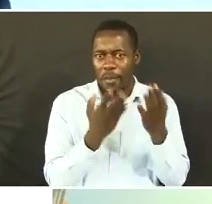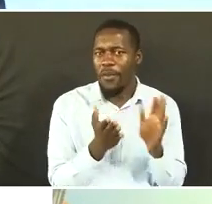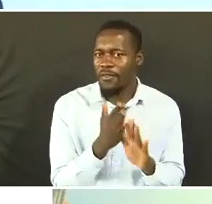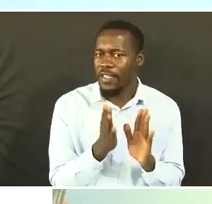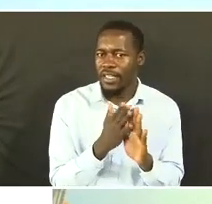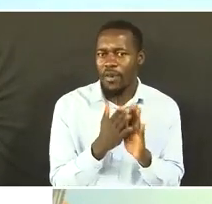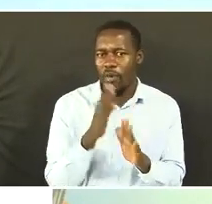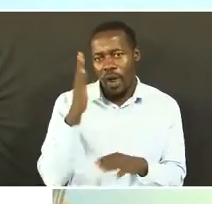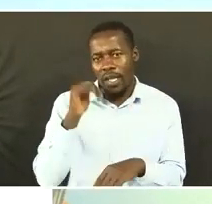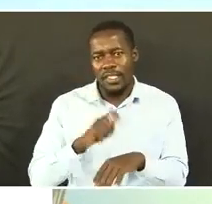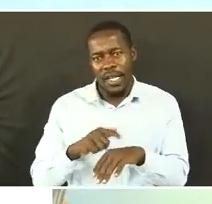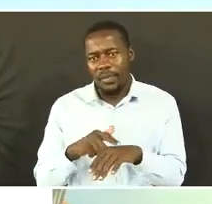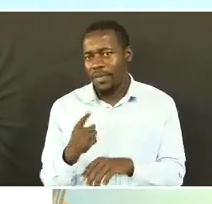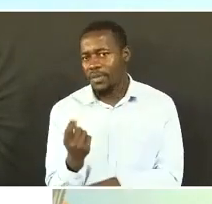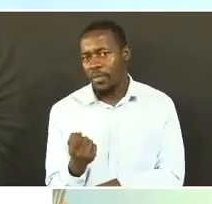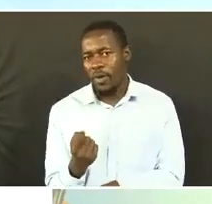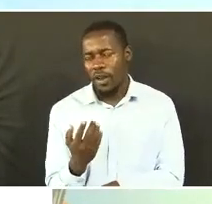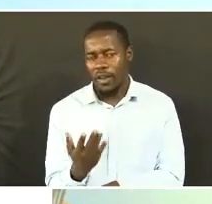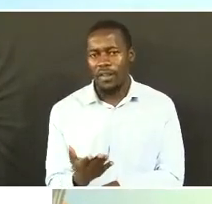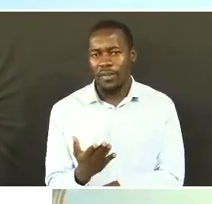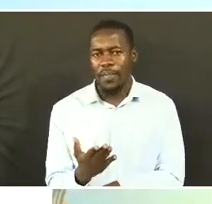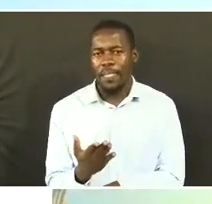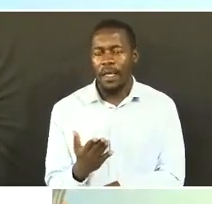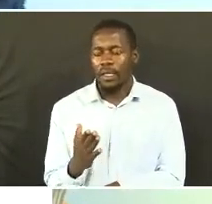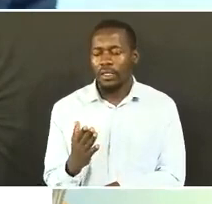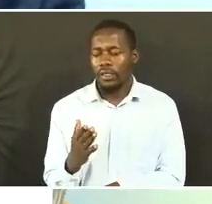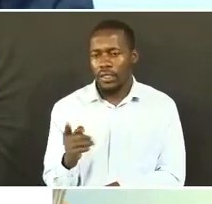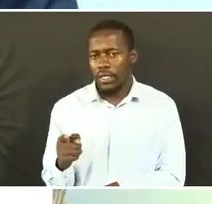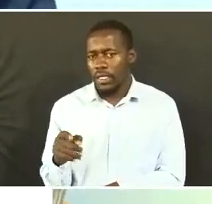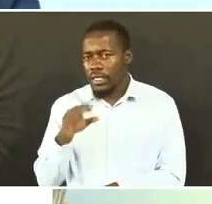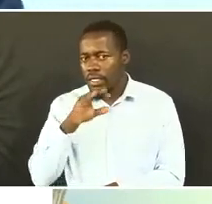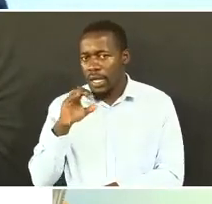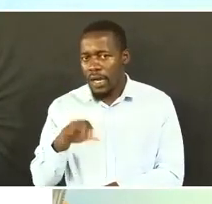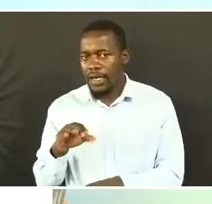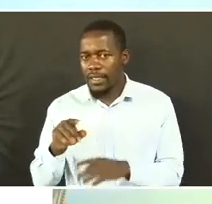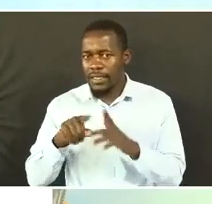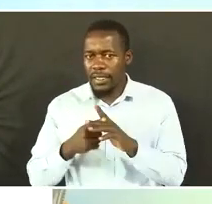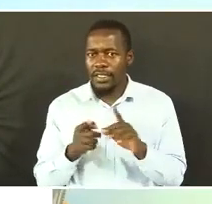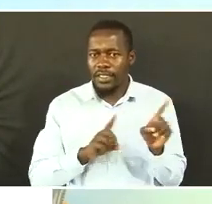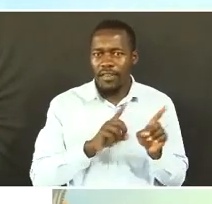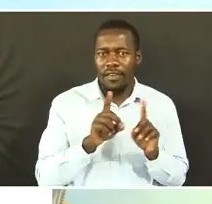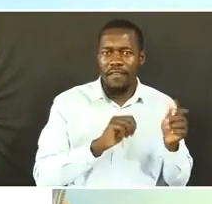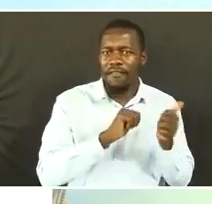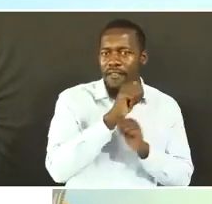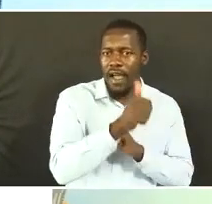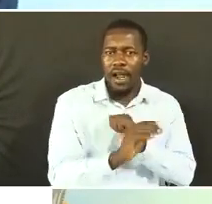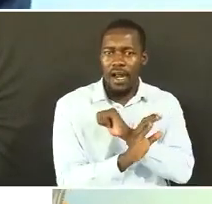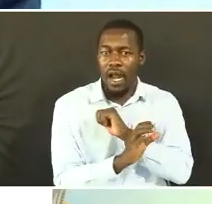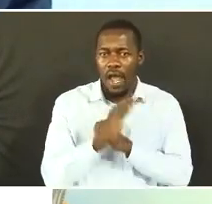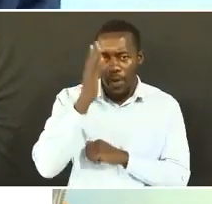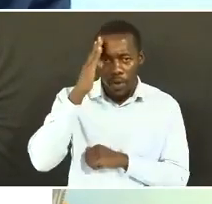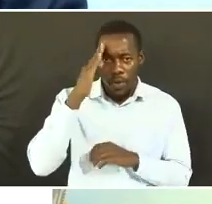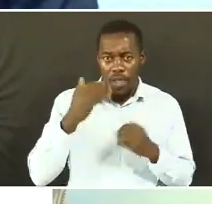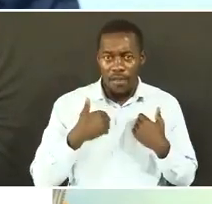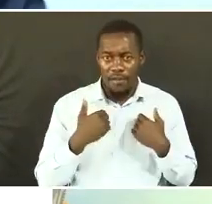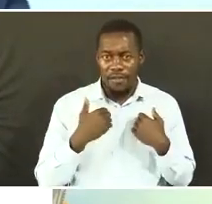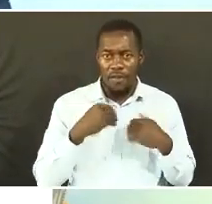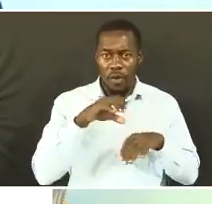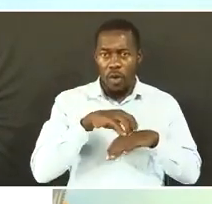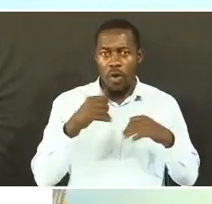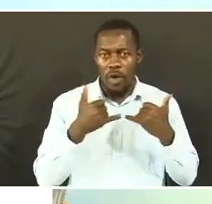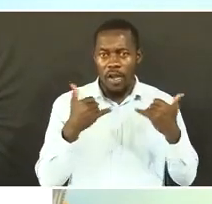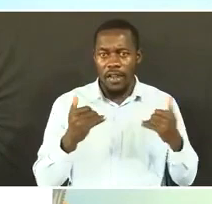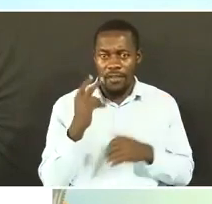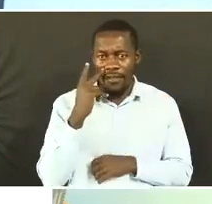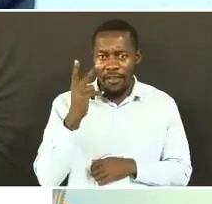he had previously connected with in far country quipped. I know we have audiences all the way from the